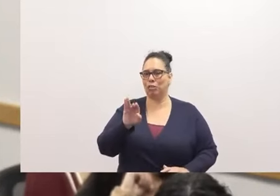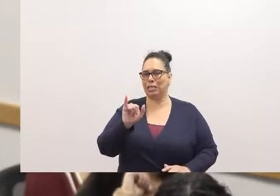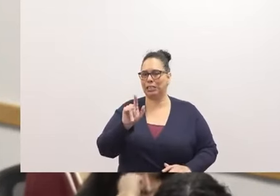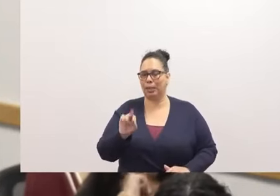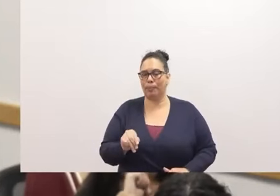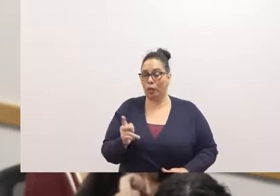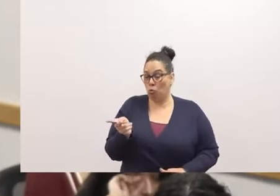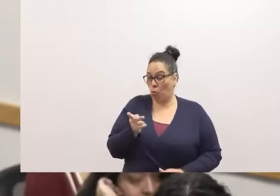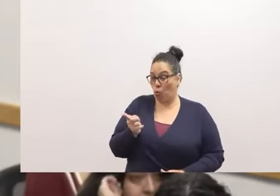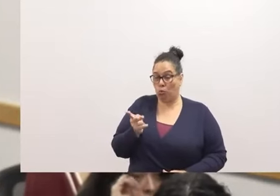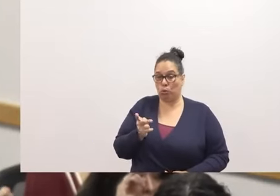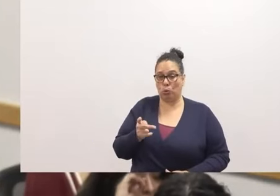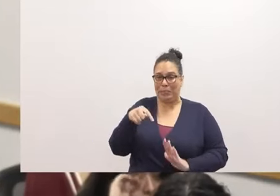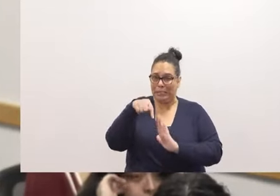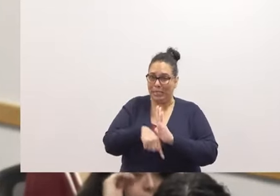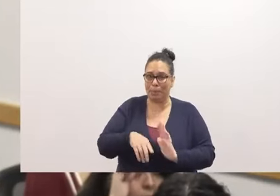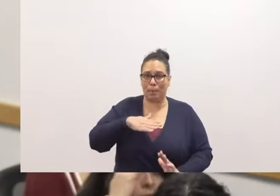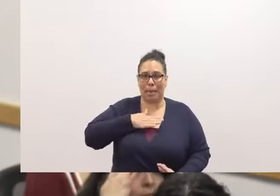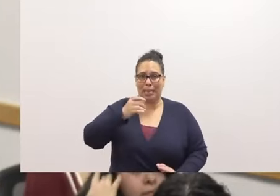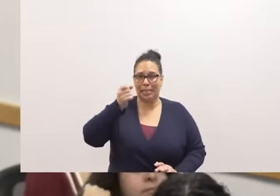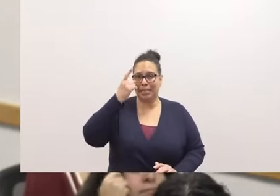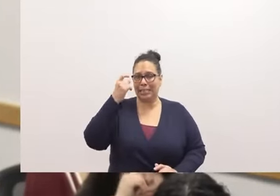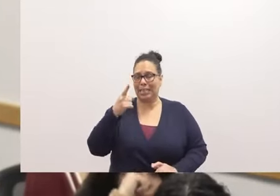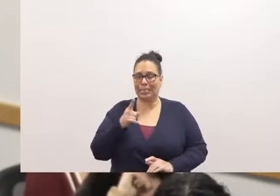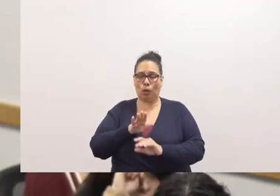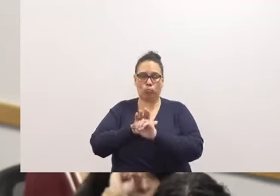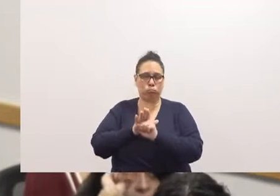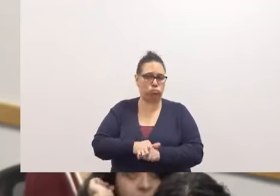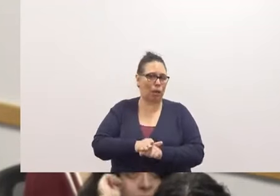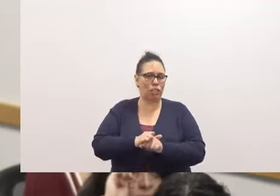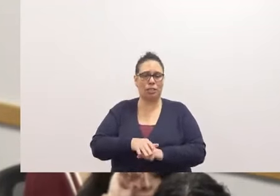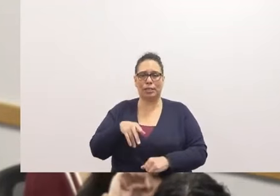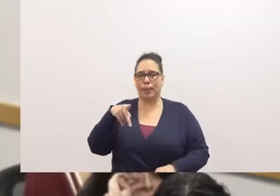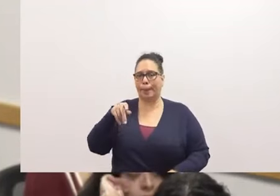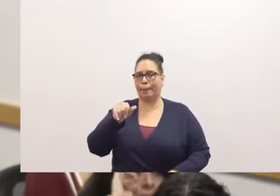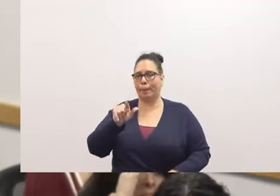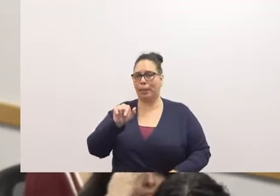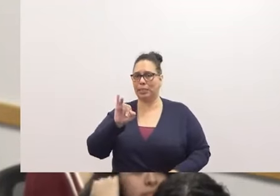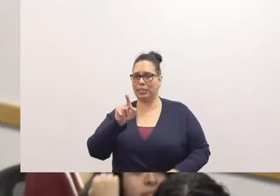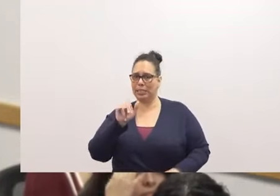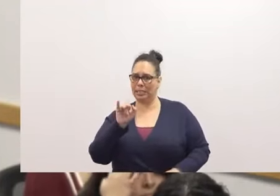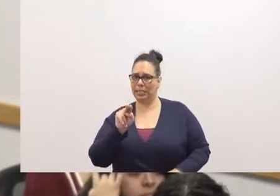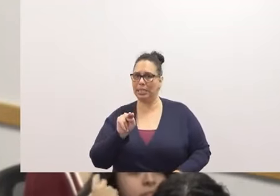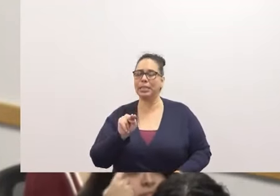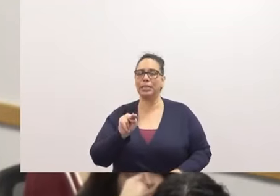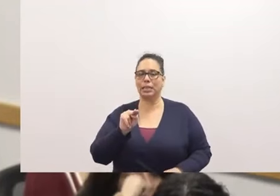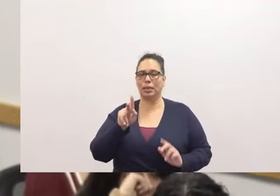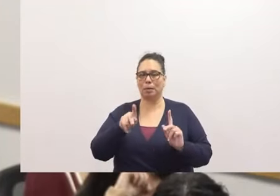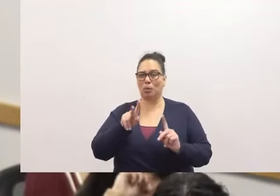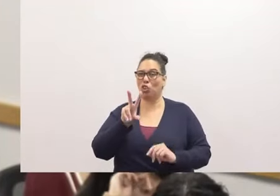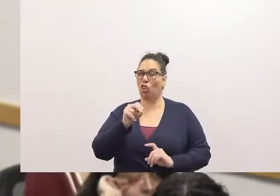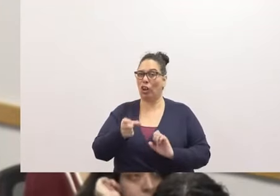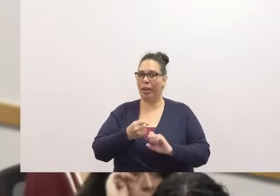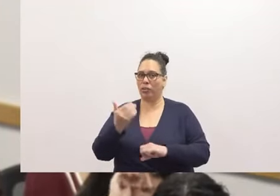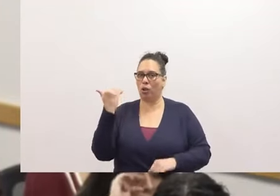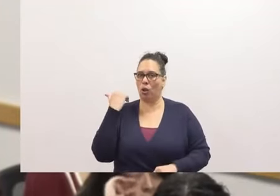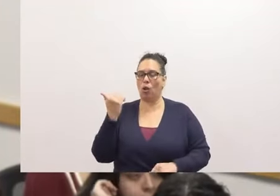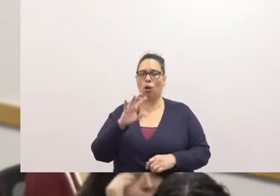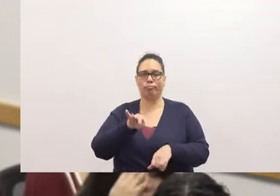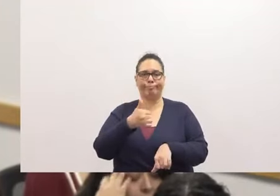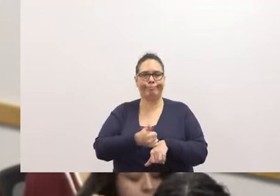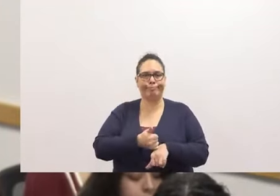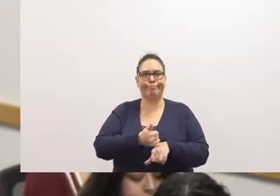were instrumental in deepening my understanding about the oppression Palestinian people were experiencing. This is 30 years ago. While organizing marches